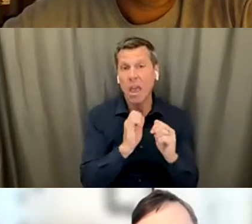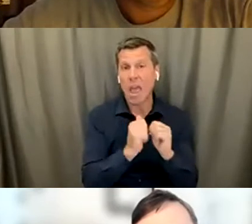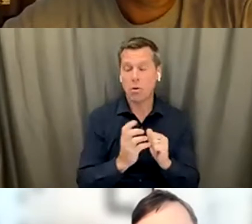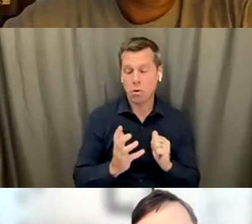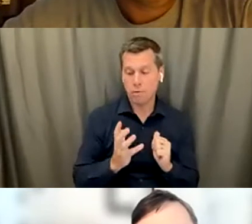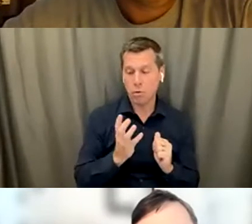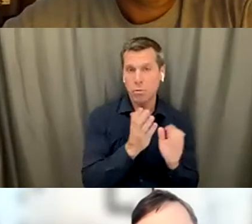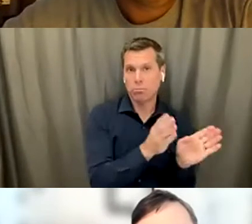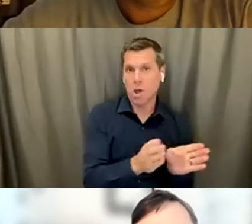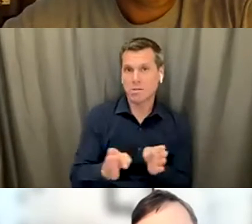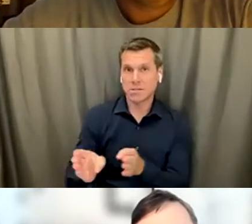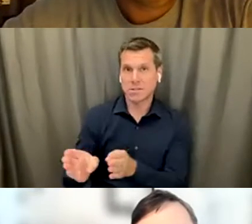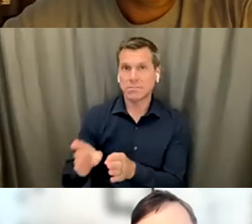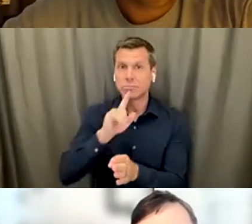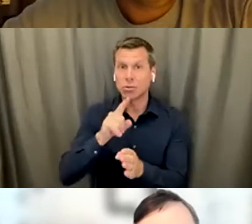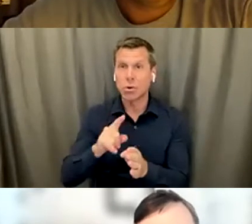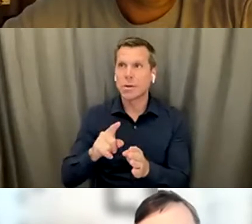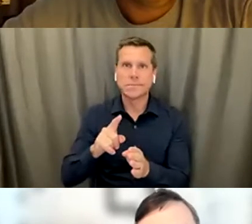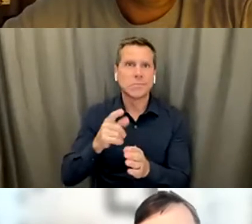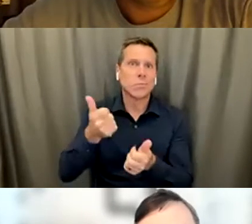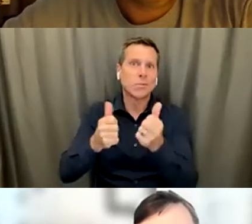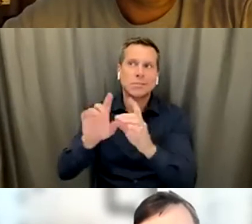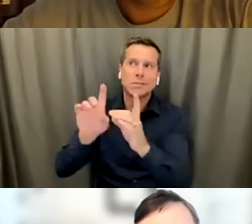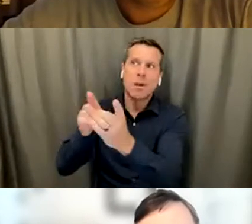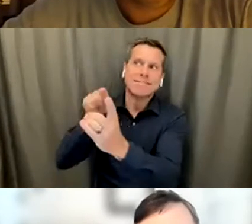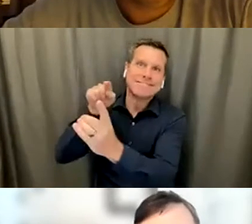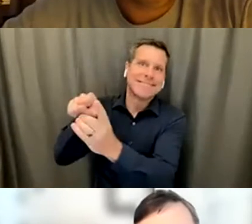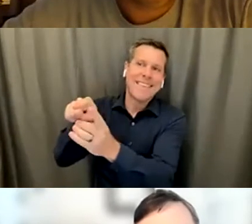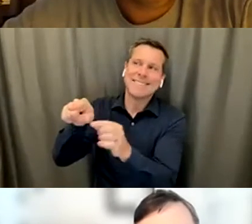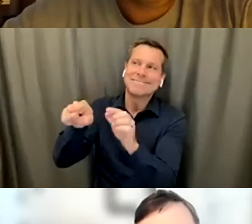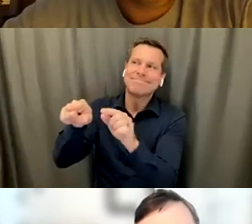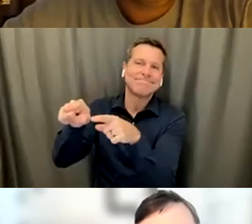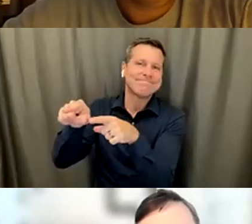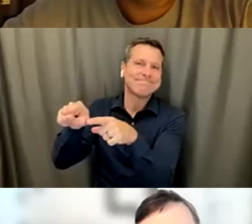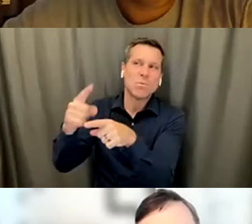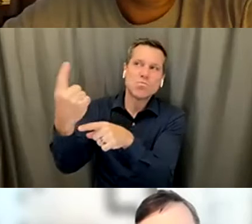a single source for that. But I think we're all familiar with